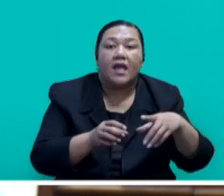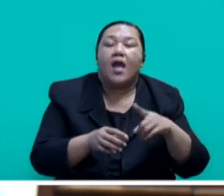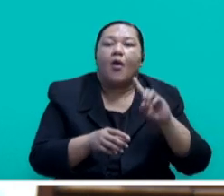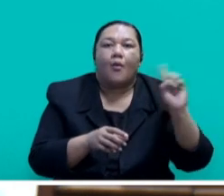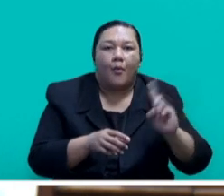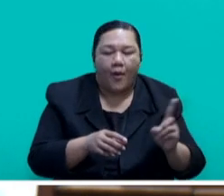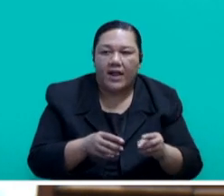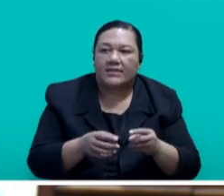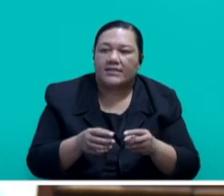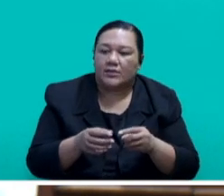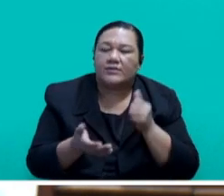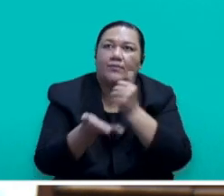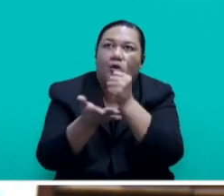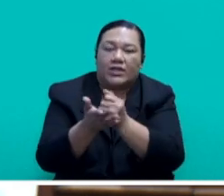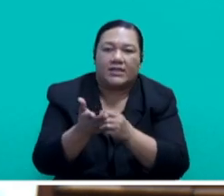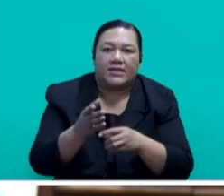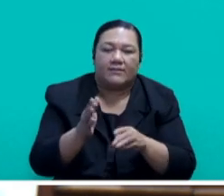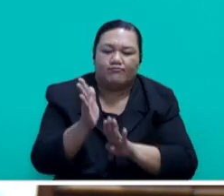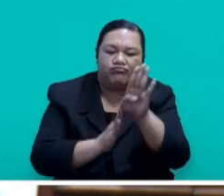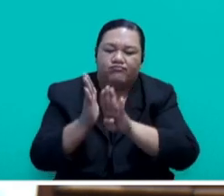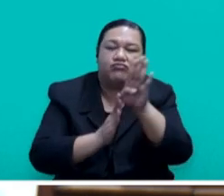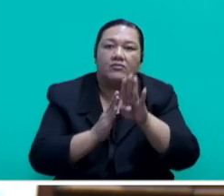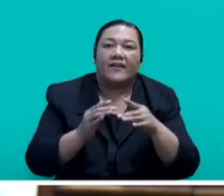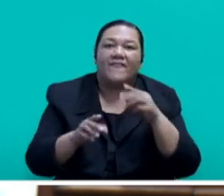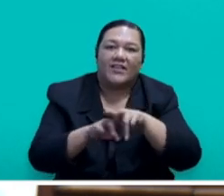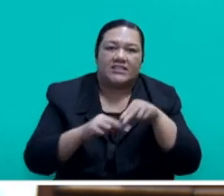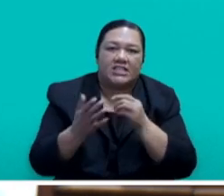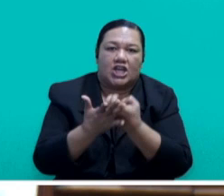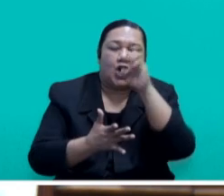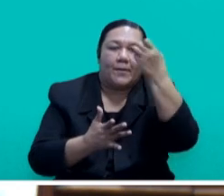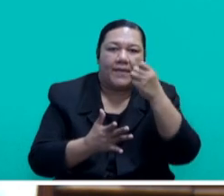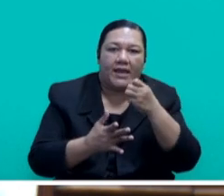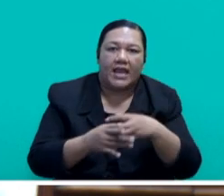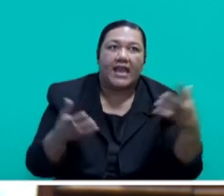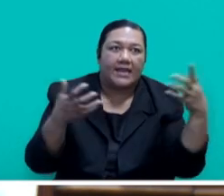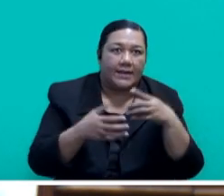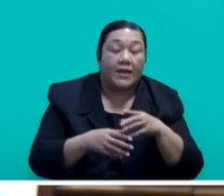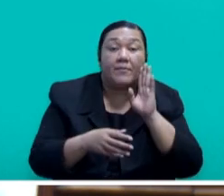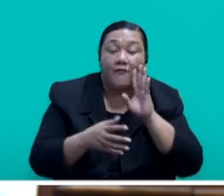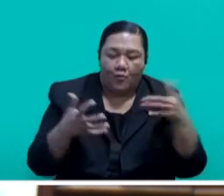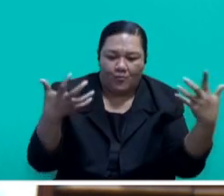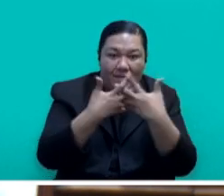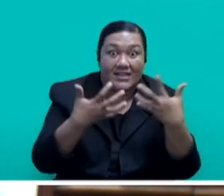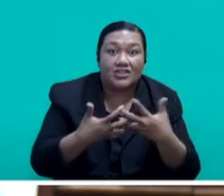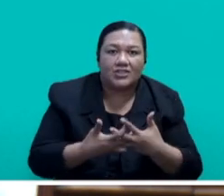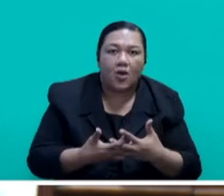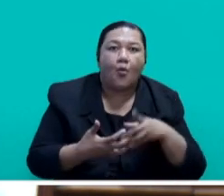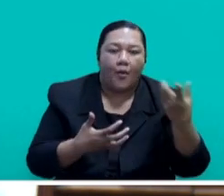but there is a long way to go before they can match the output and results in return on